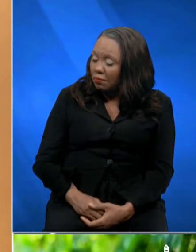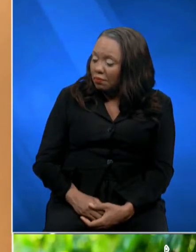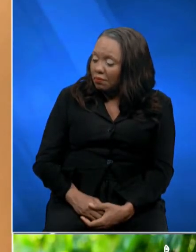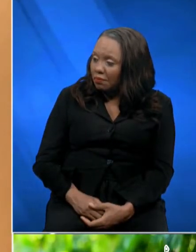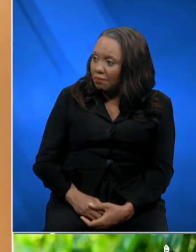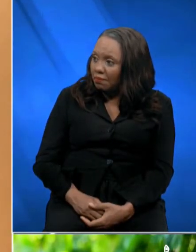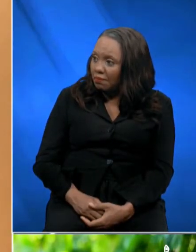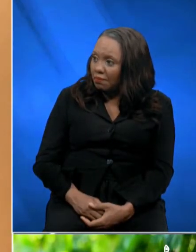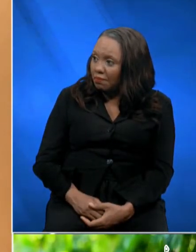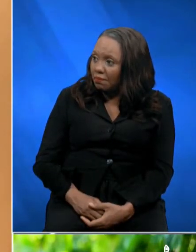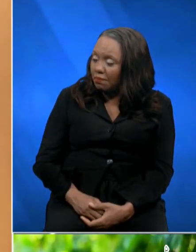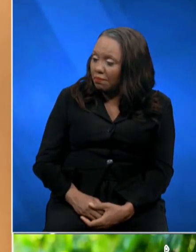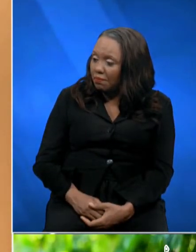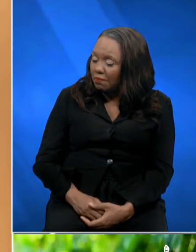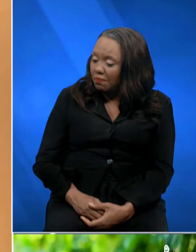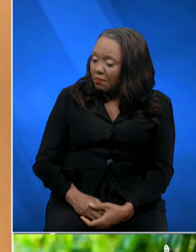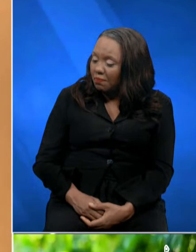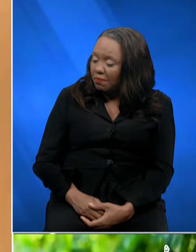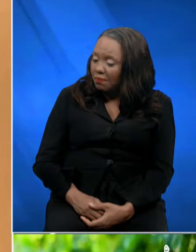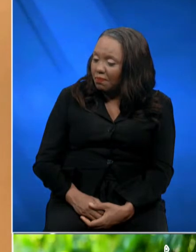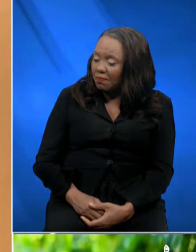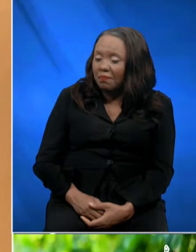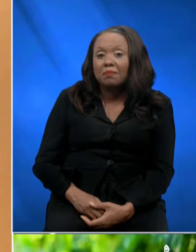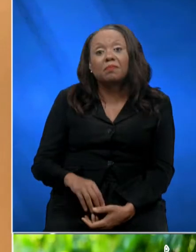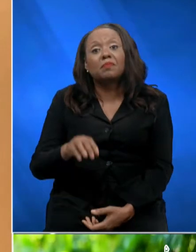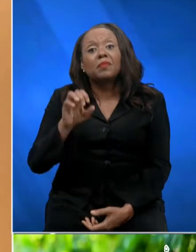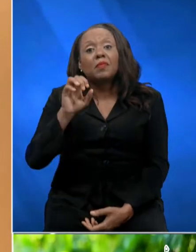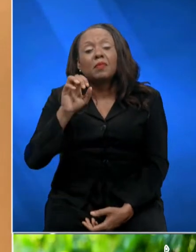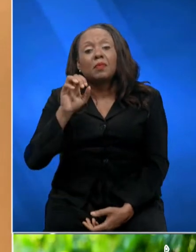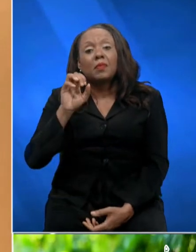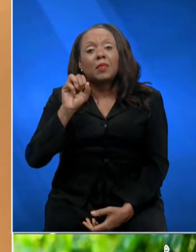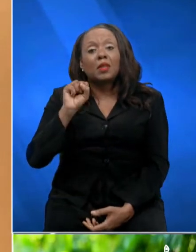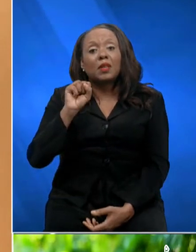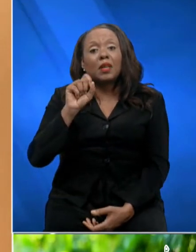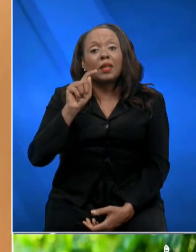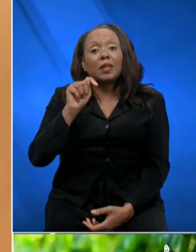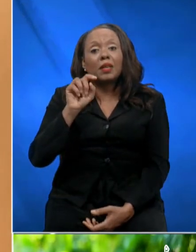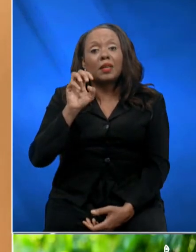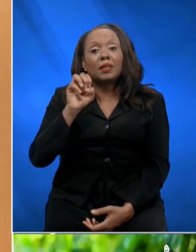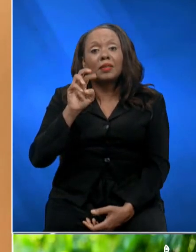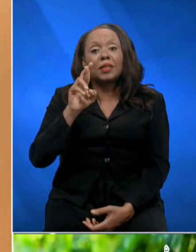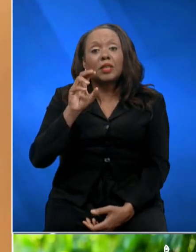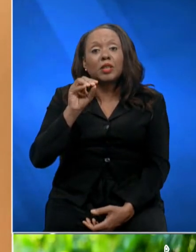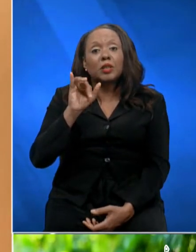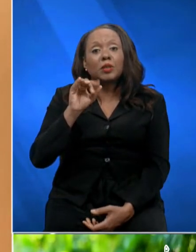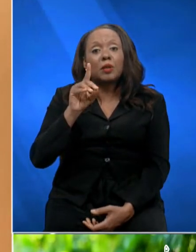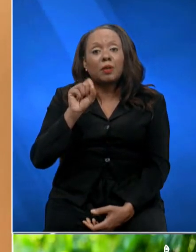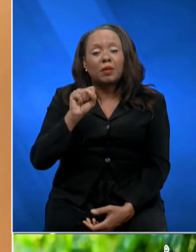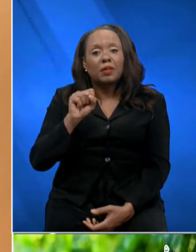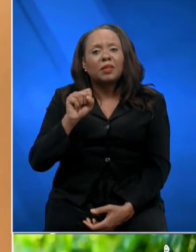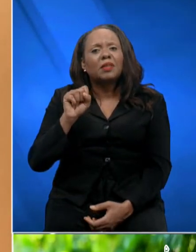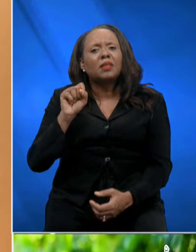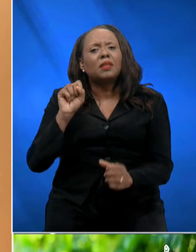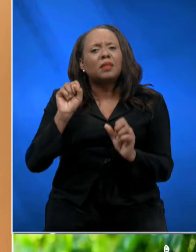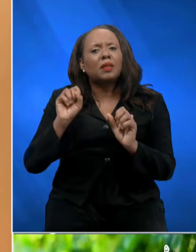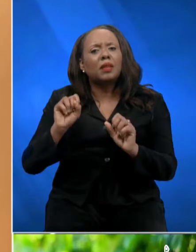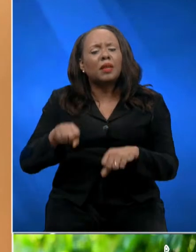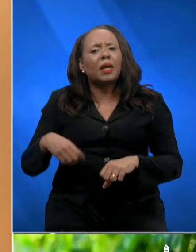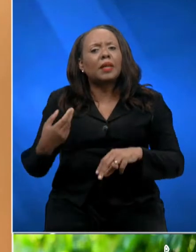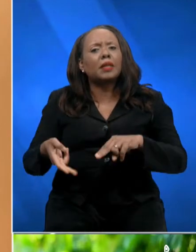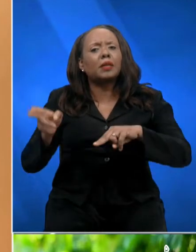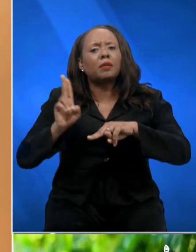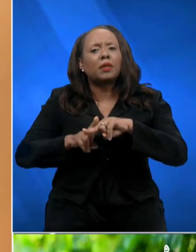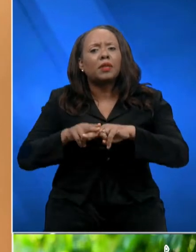So steroids can cause the pressure to go up in the eye. And if you